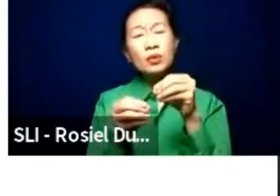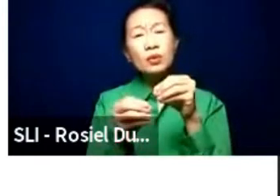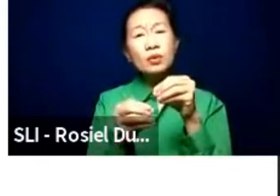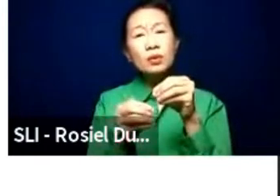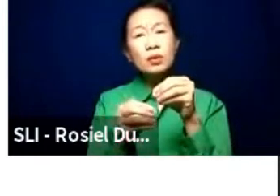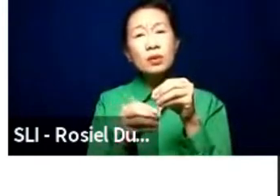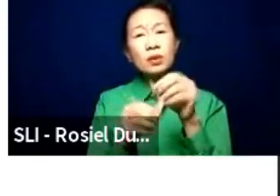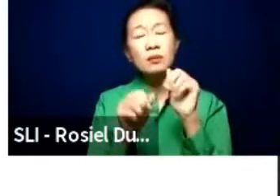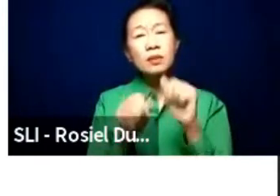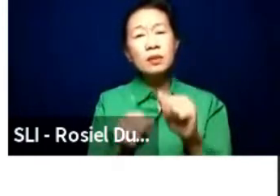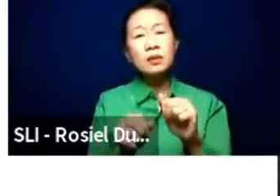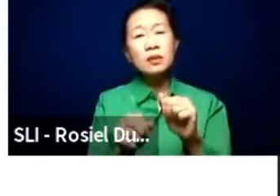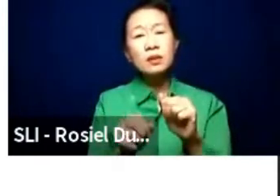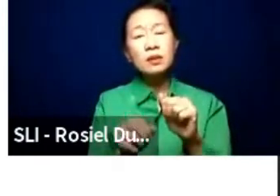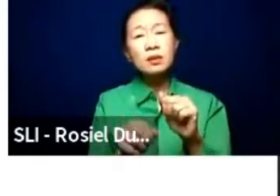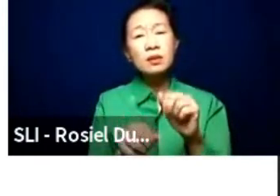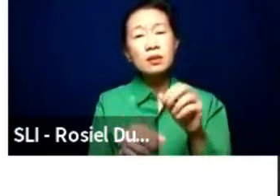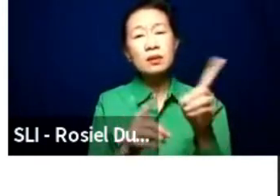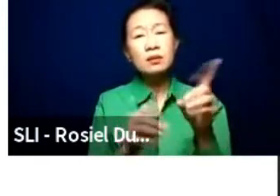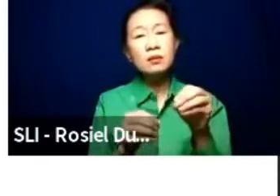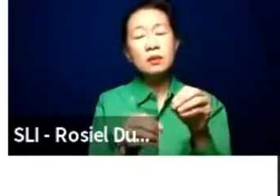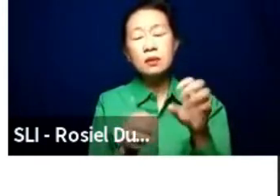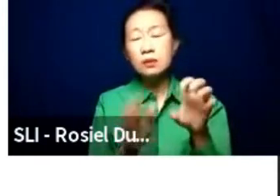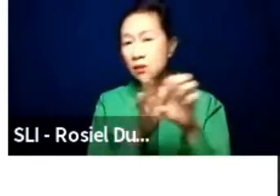him in this setting. So for example, in this photo,